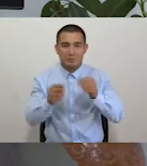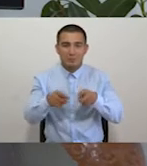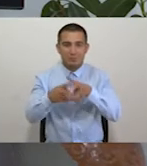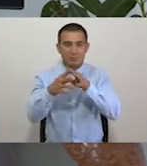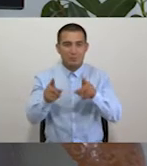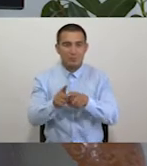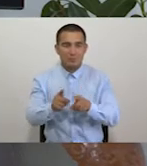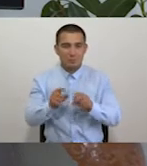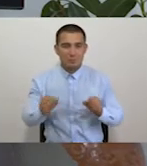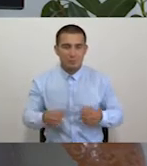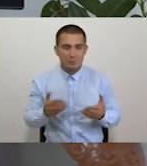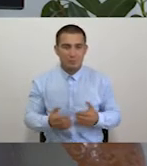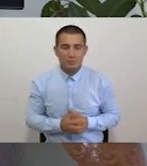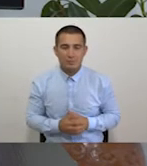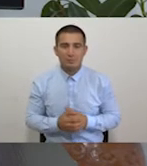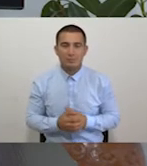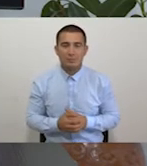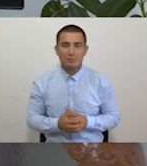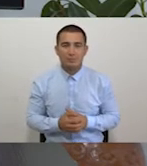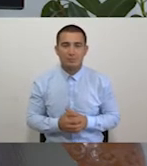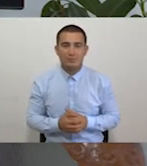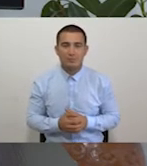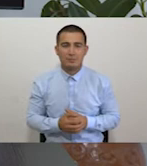foydalanishimiz mumkin bo'ladi.